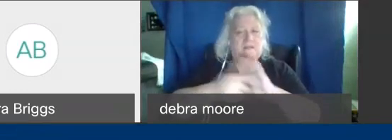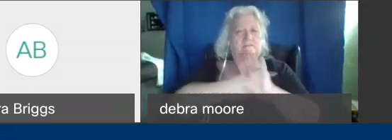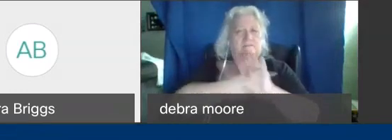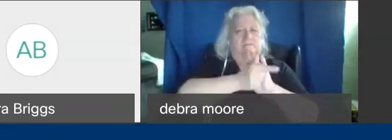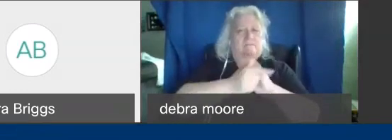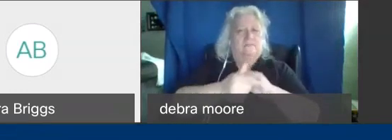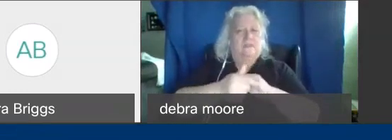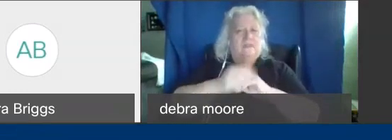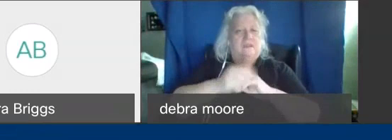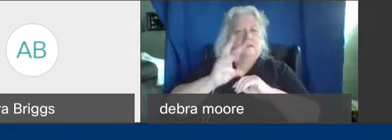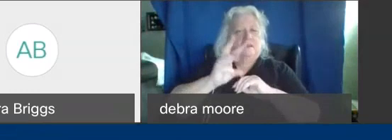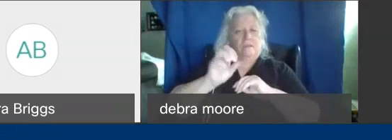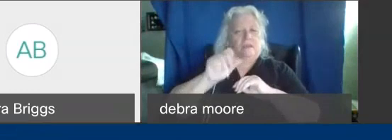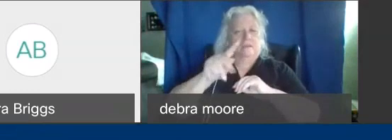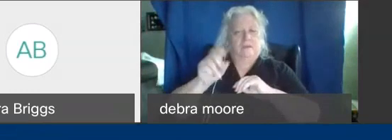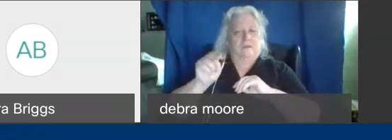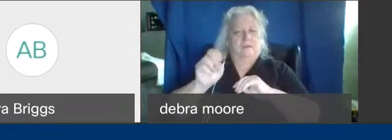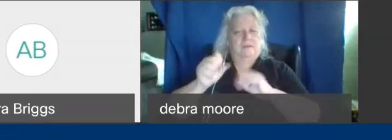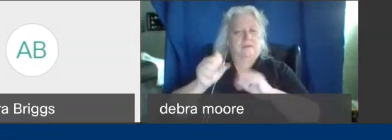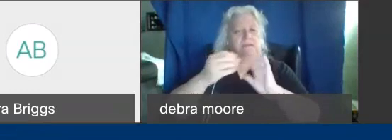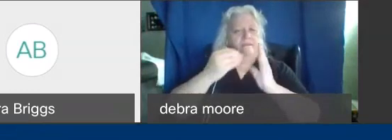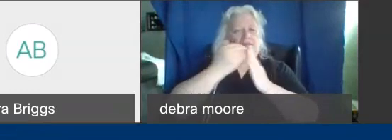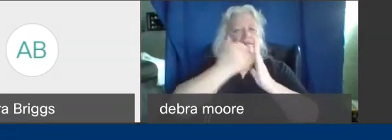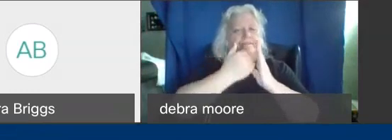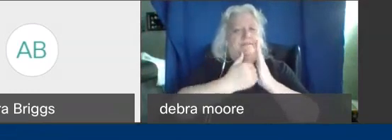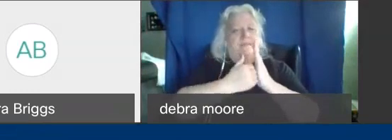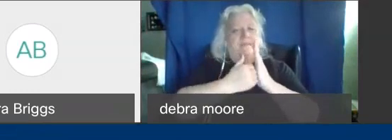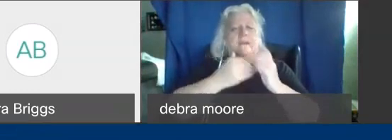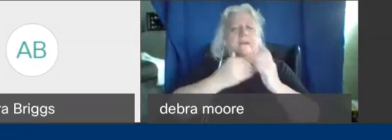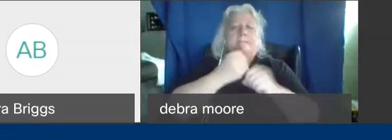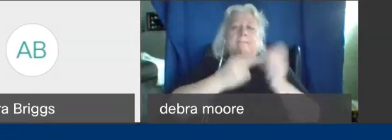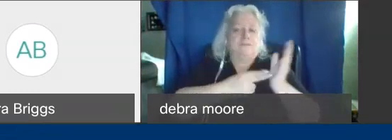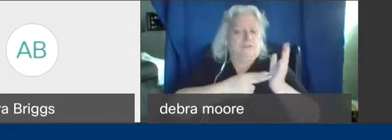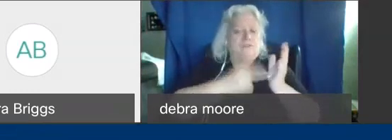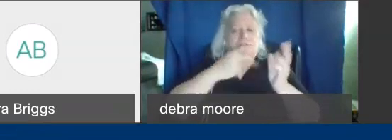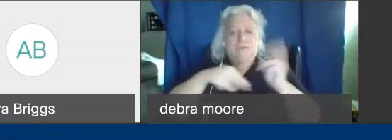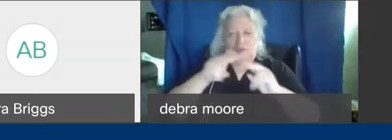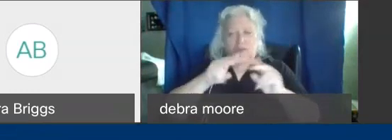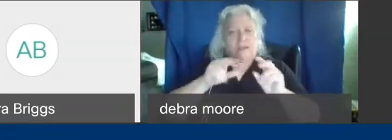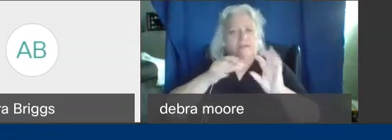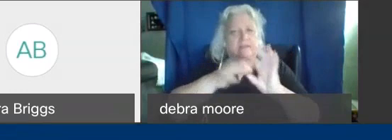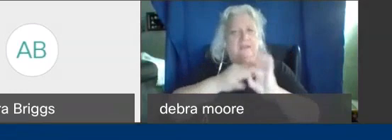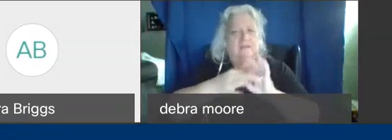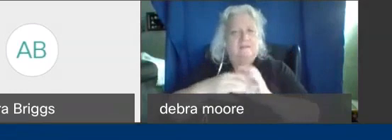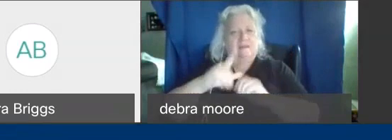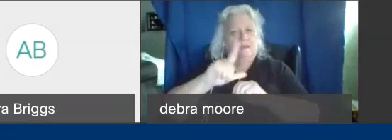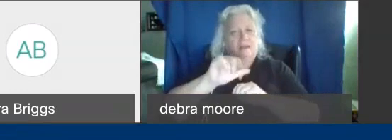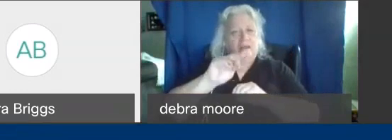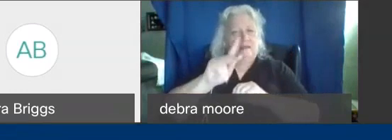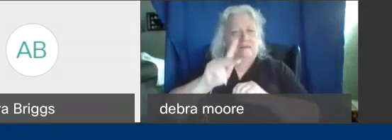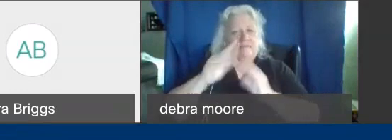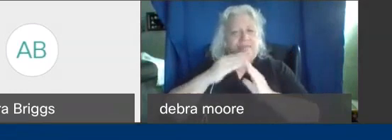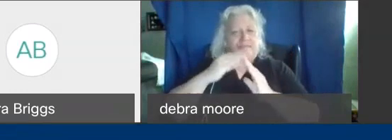full definition, obviously these are abbreviated. Please see the link that takes you to the website at the top,